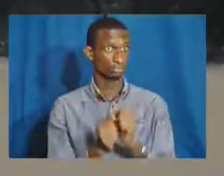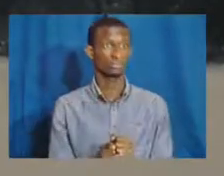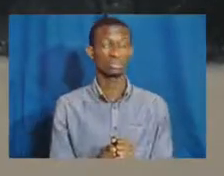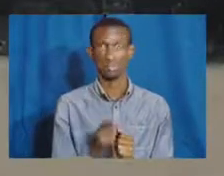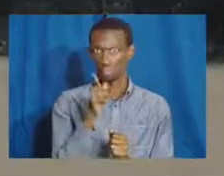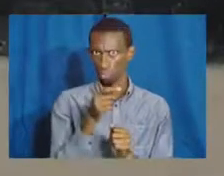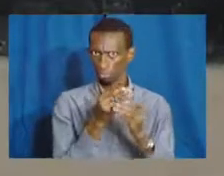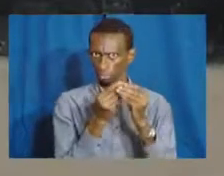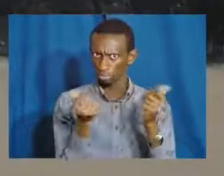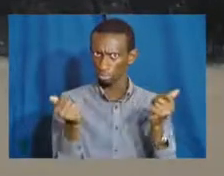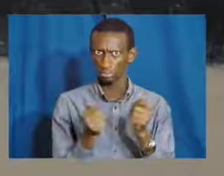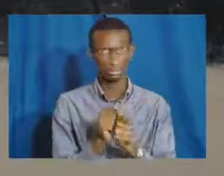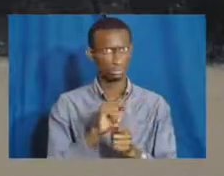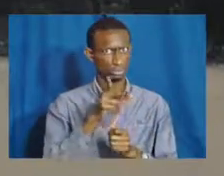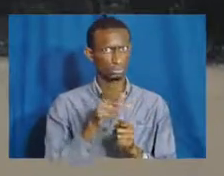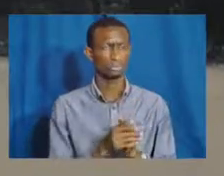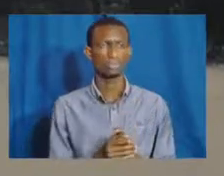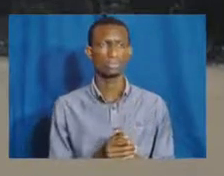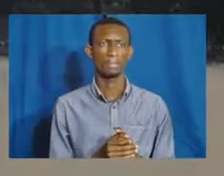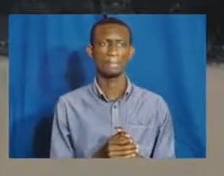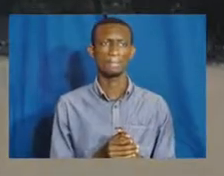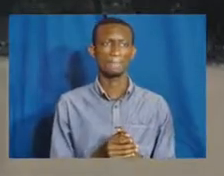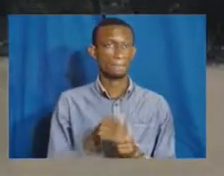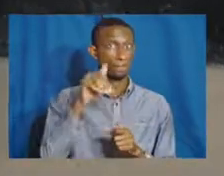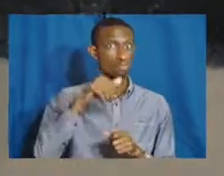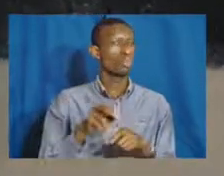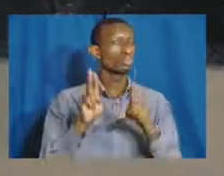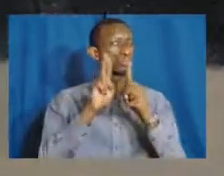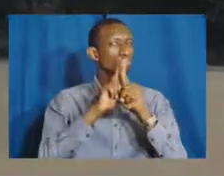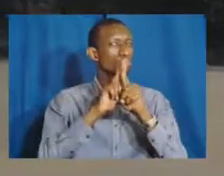solve in the set of real numbers